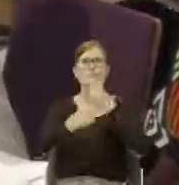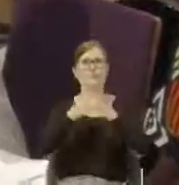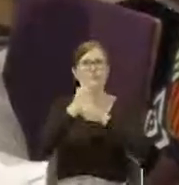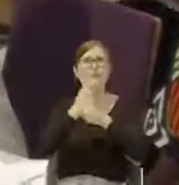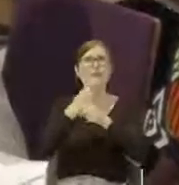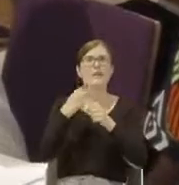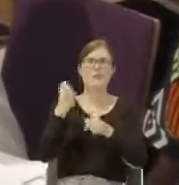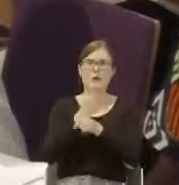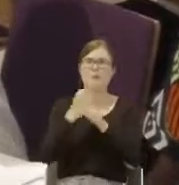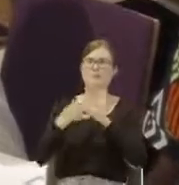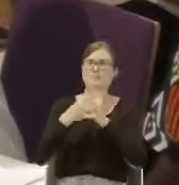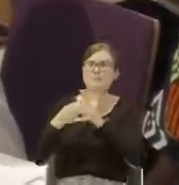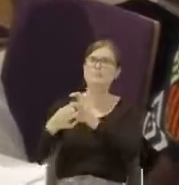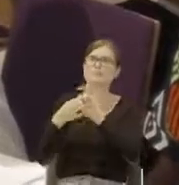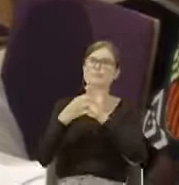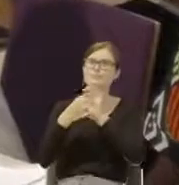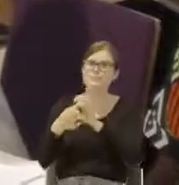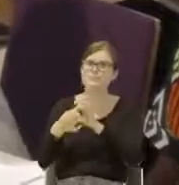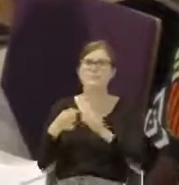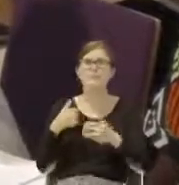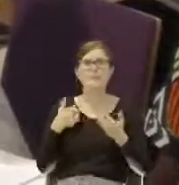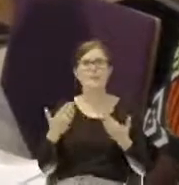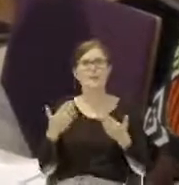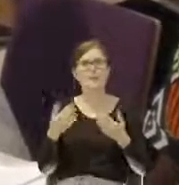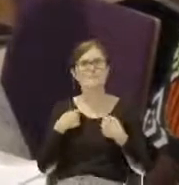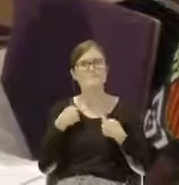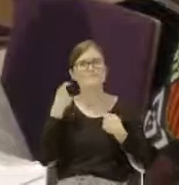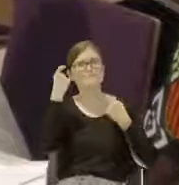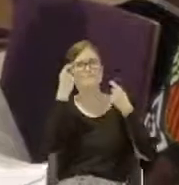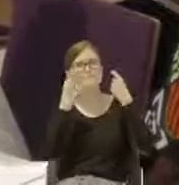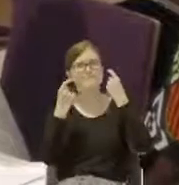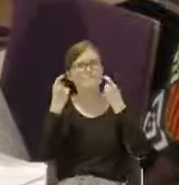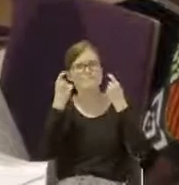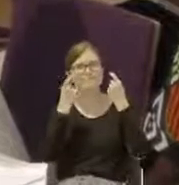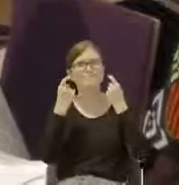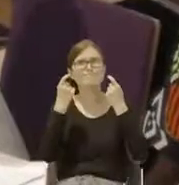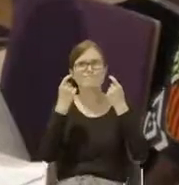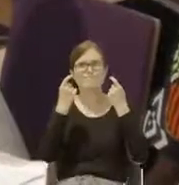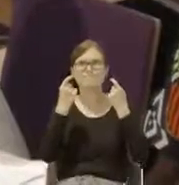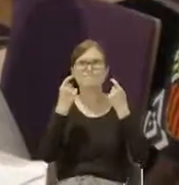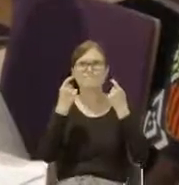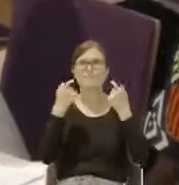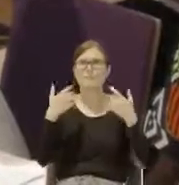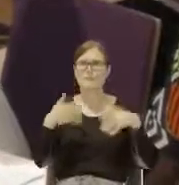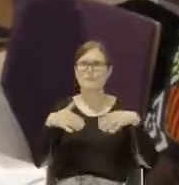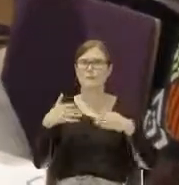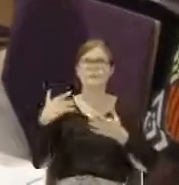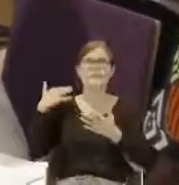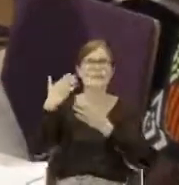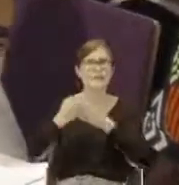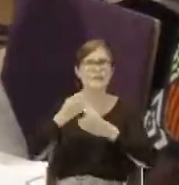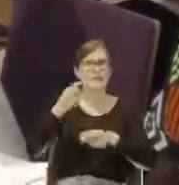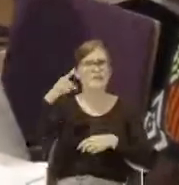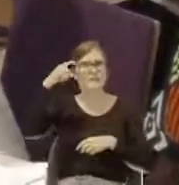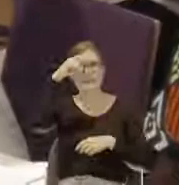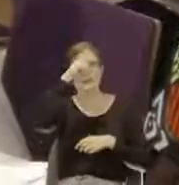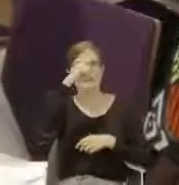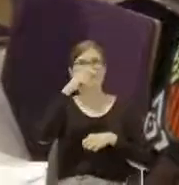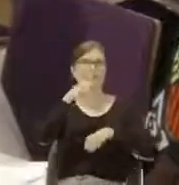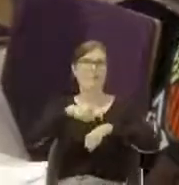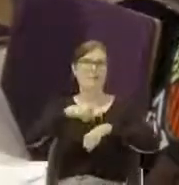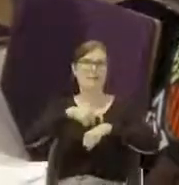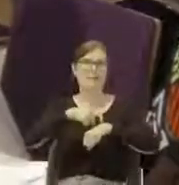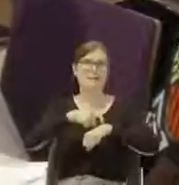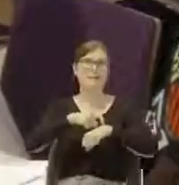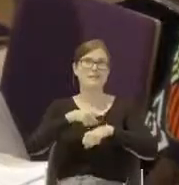hardest moment of the pandemic, when the public workers were risking their lives, literally, to